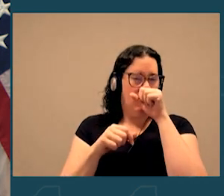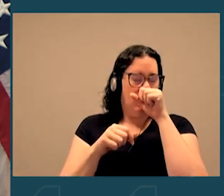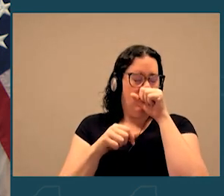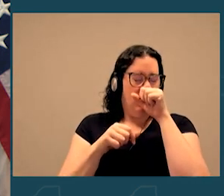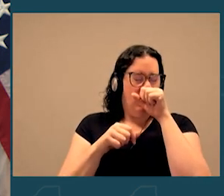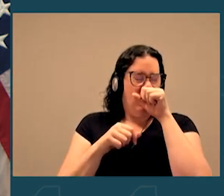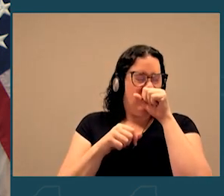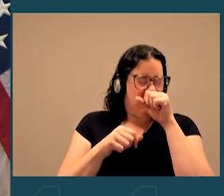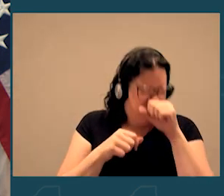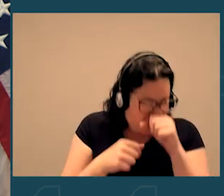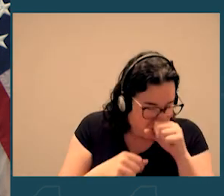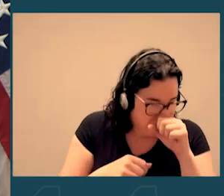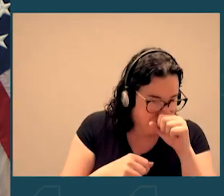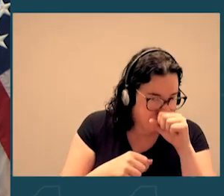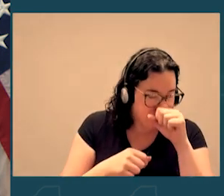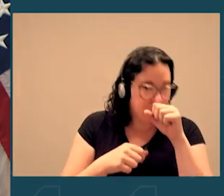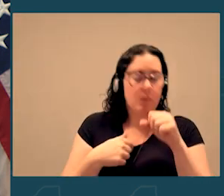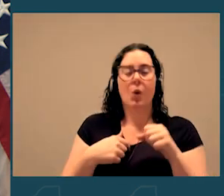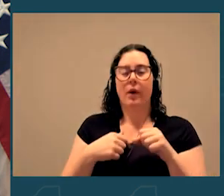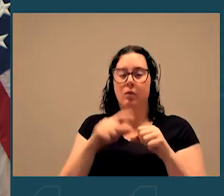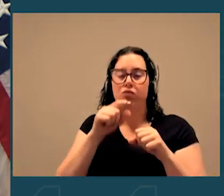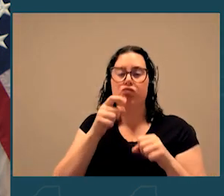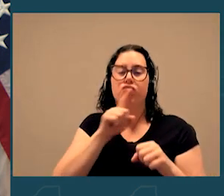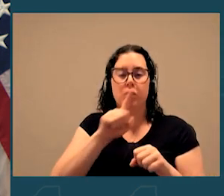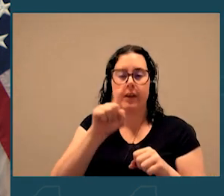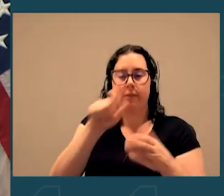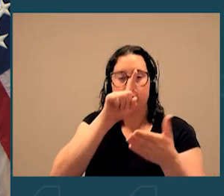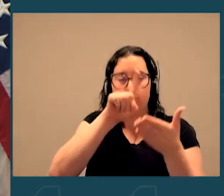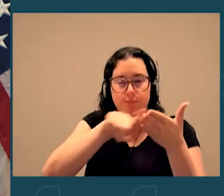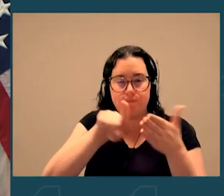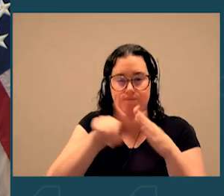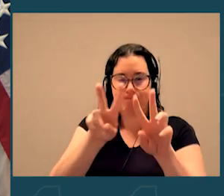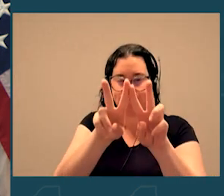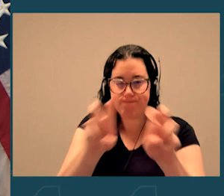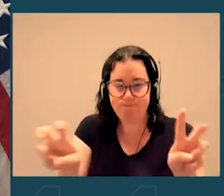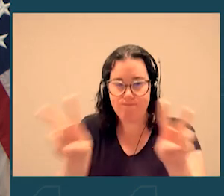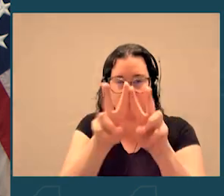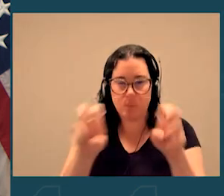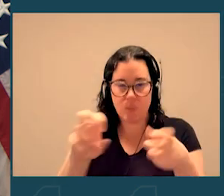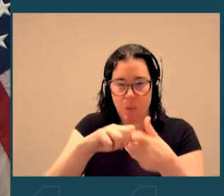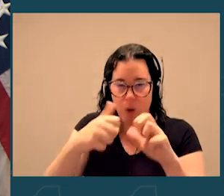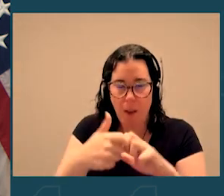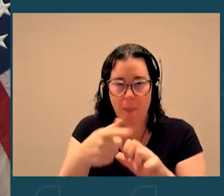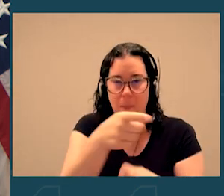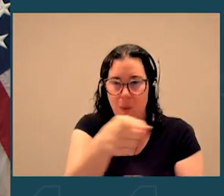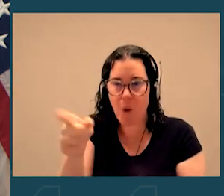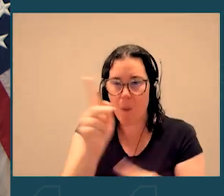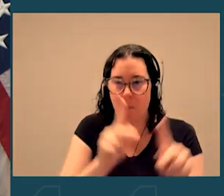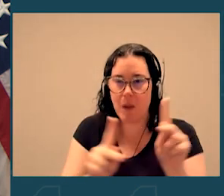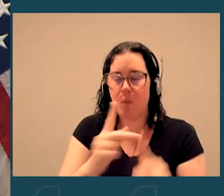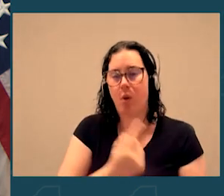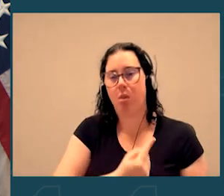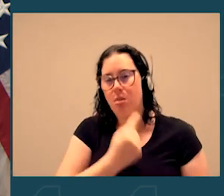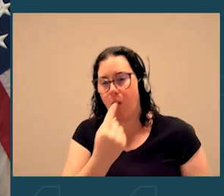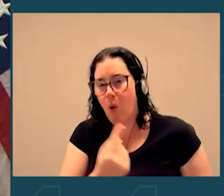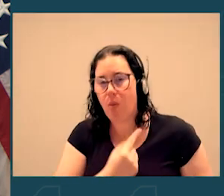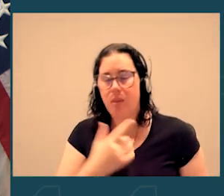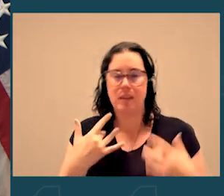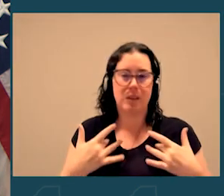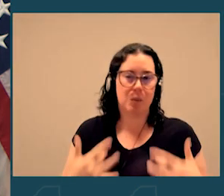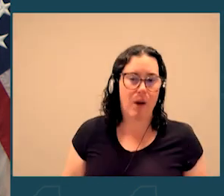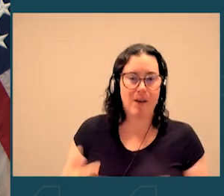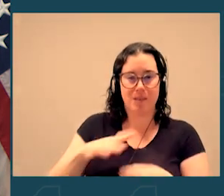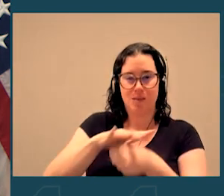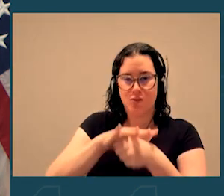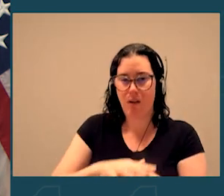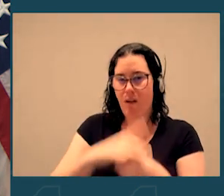the problem. We say there has to be an alternative for these people that are so lonely, so depressed, so stressed out with life that they turn to